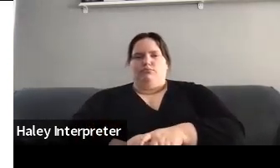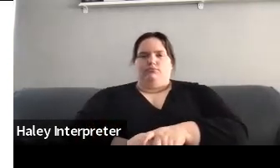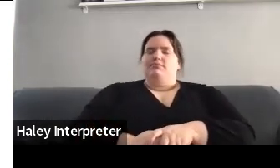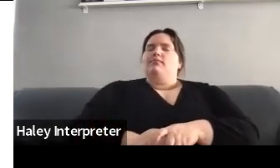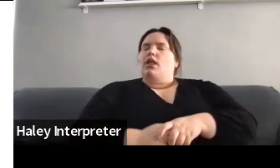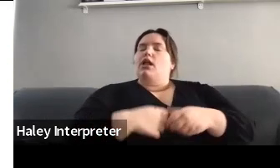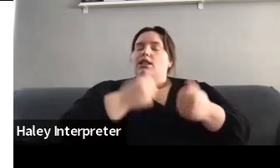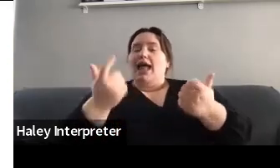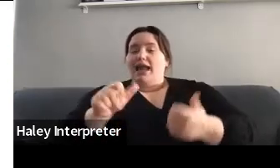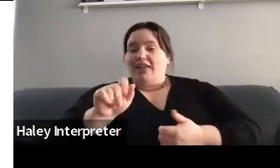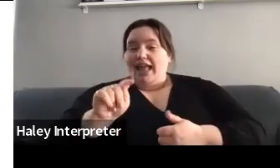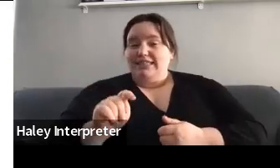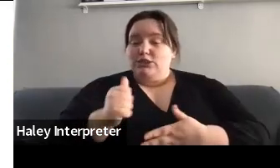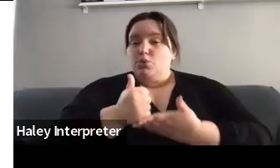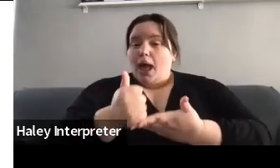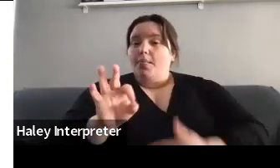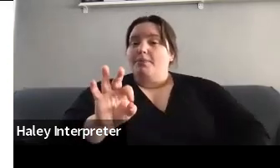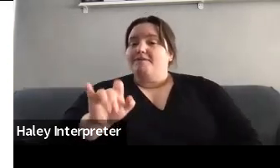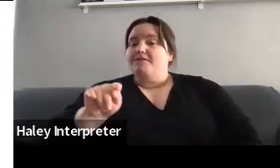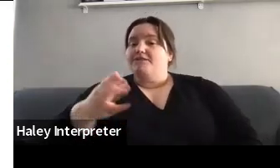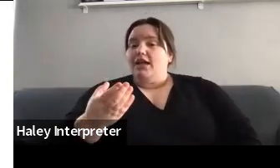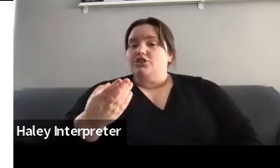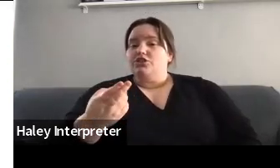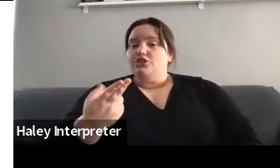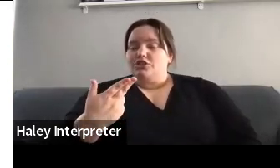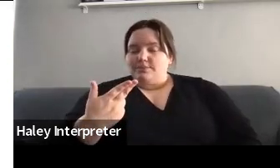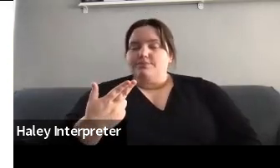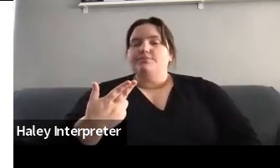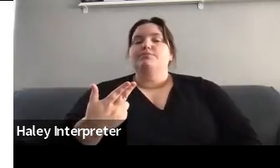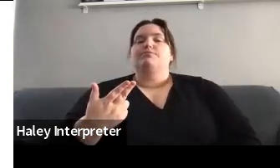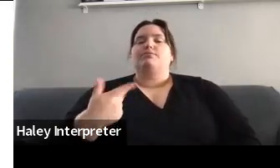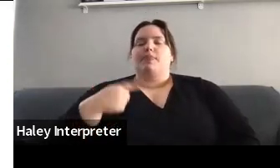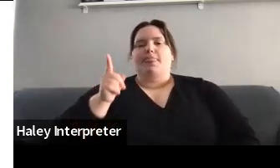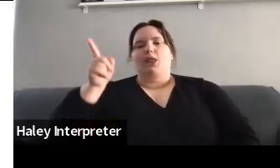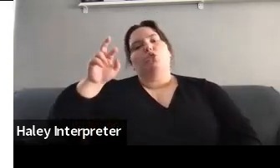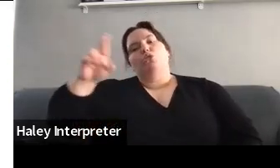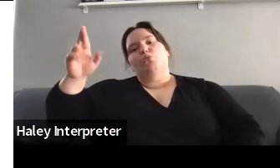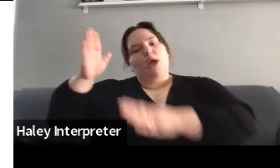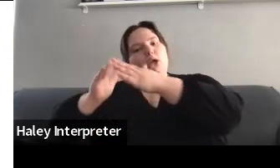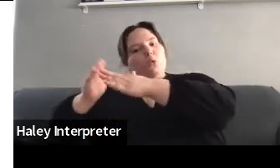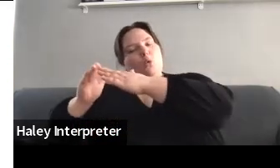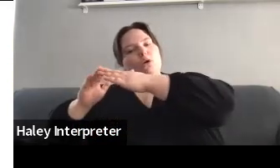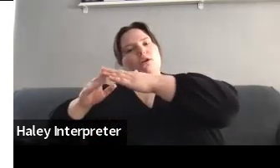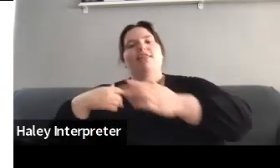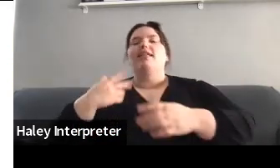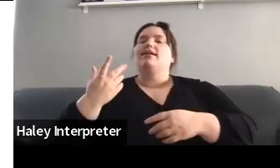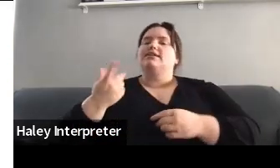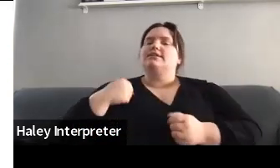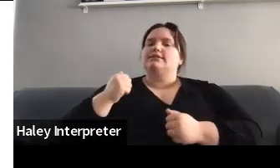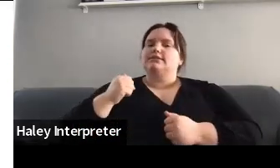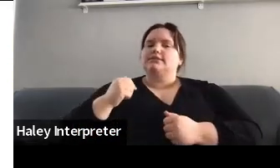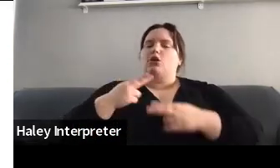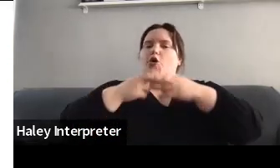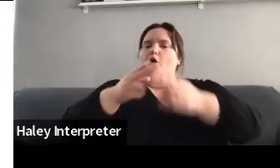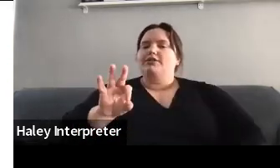fetching with dogs. There in the upper right hand corner is a product called the Fetch It. It basically